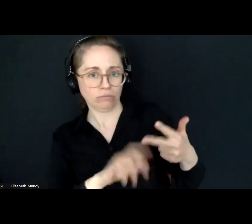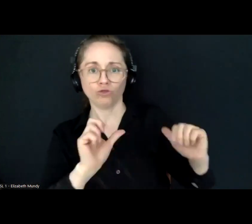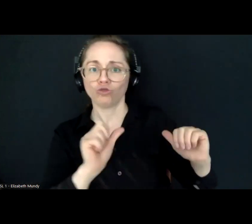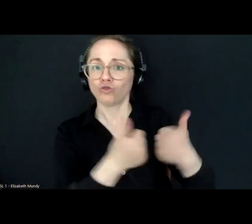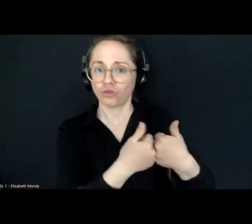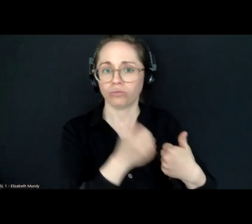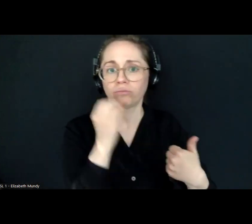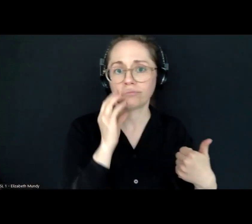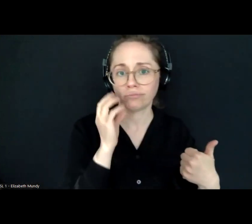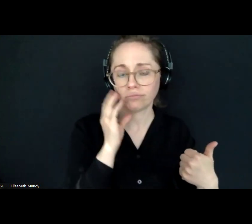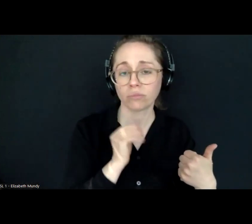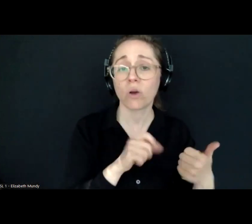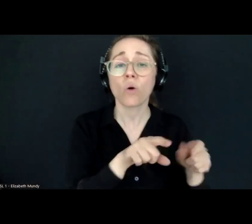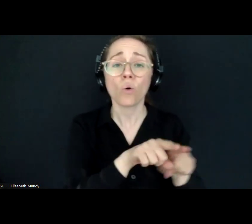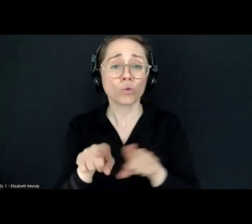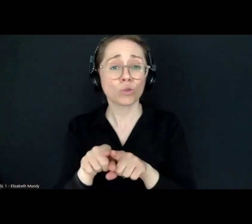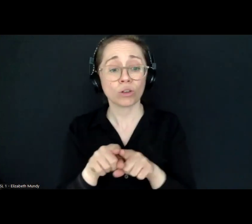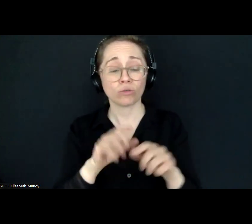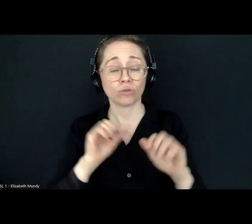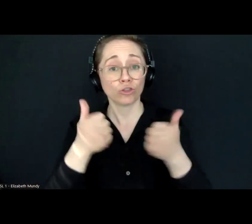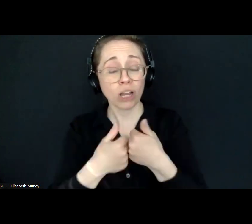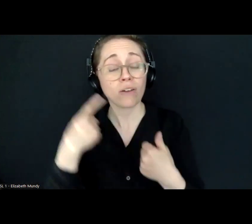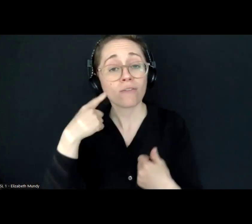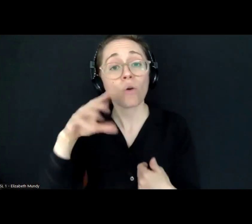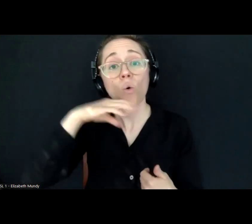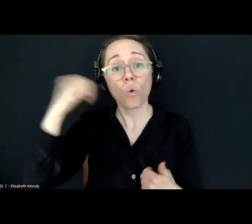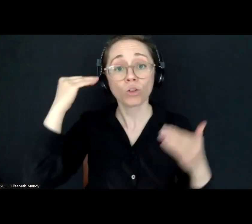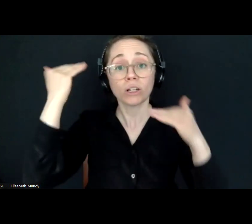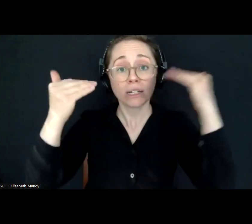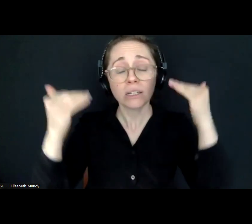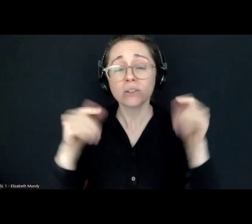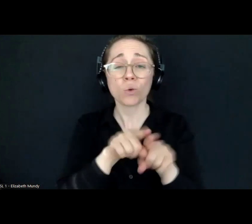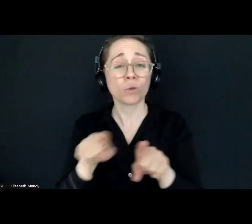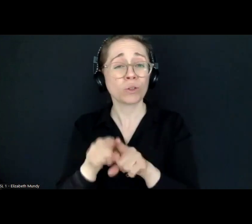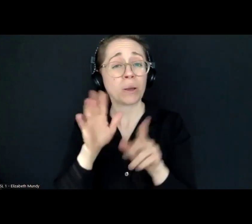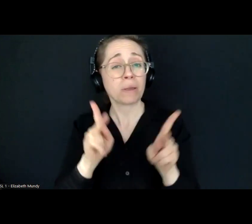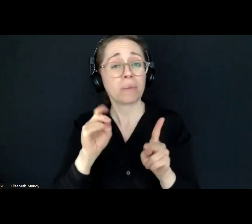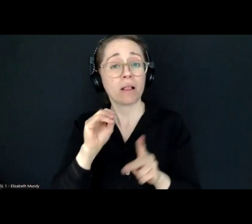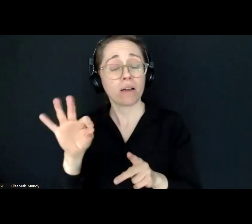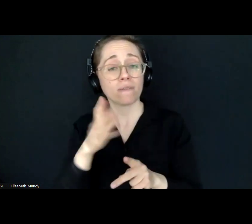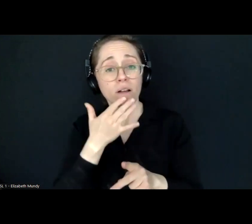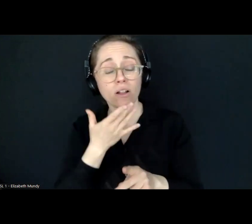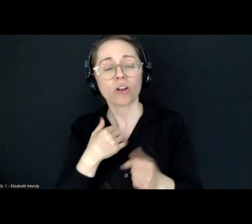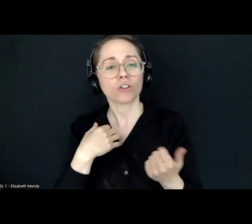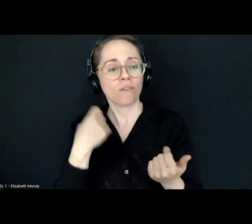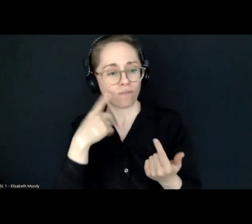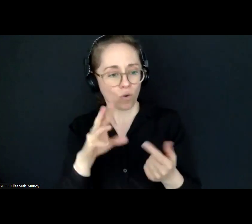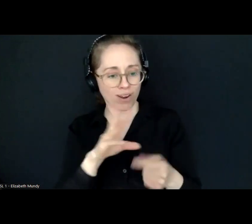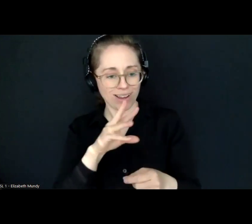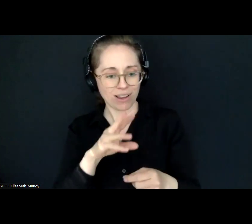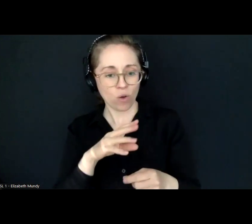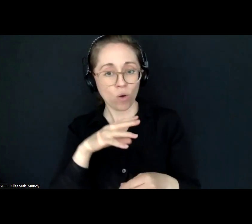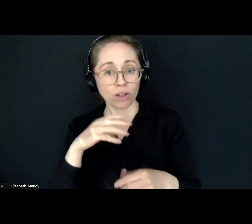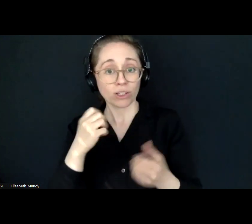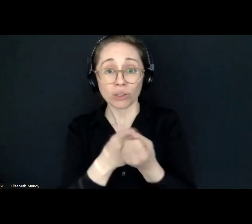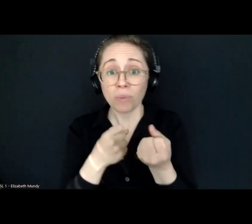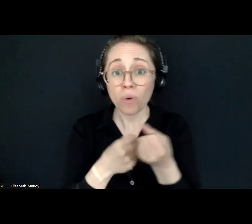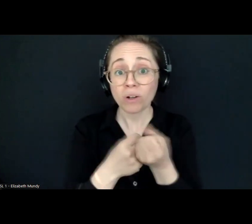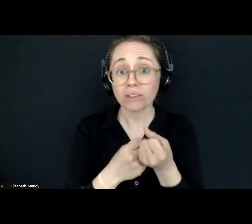older adults and people of color to get in-home supports, to get housing. As we